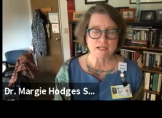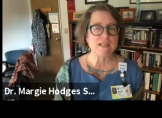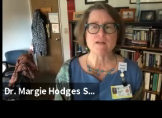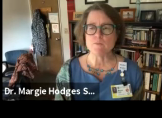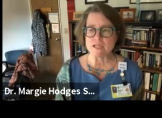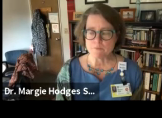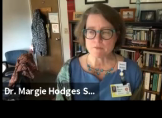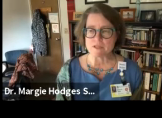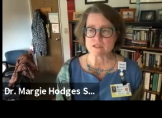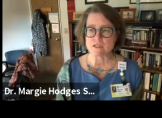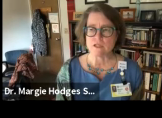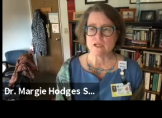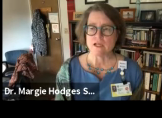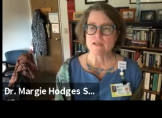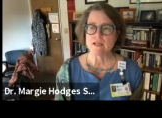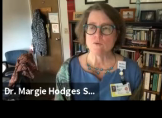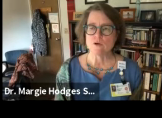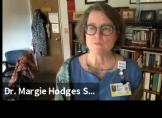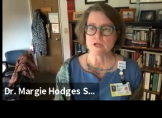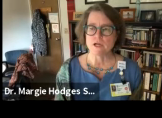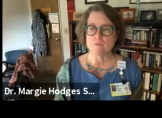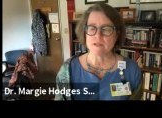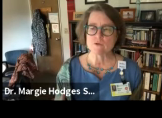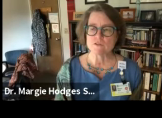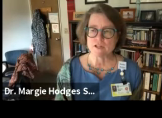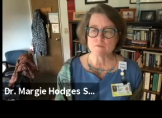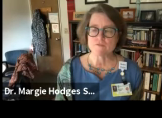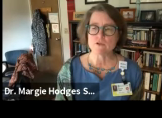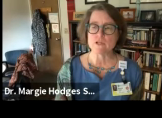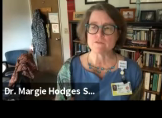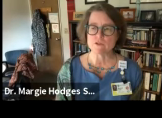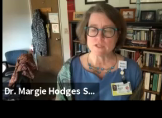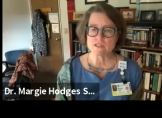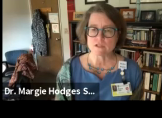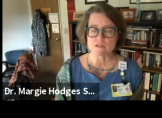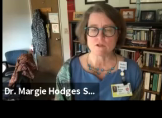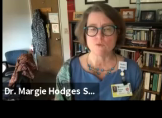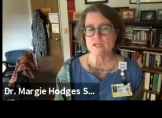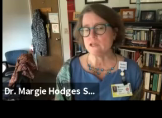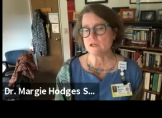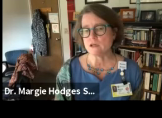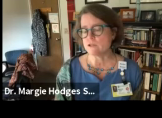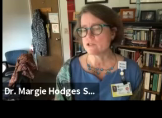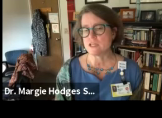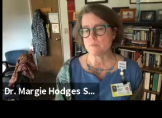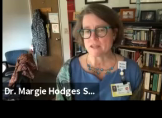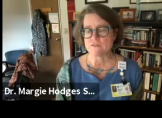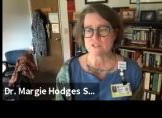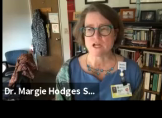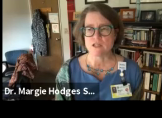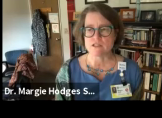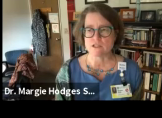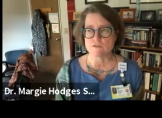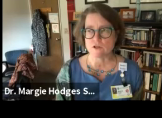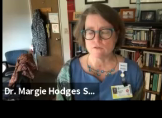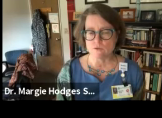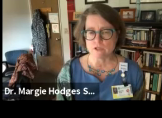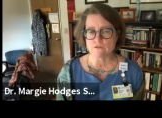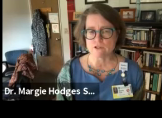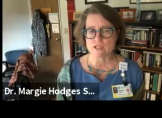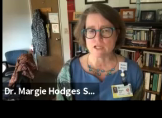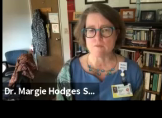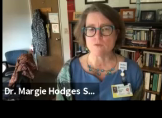guidelines had never been implemented, and they were developed for influenza. So we didn't understand the pathophysiology of